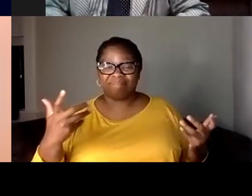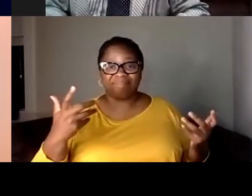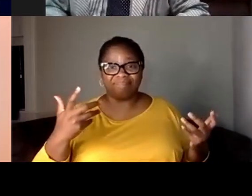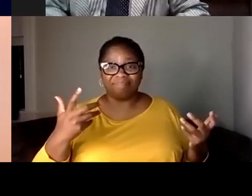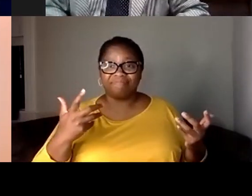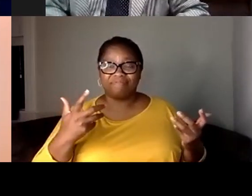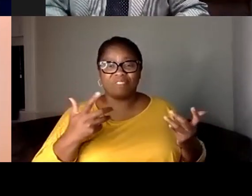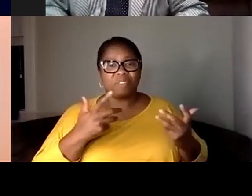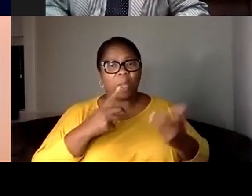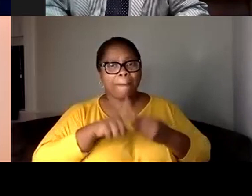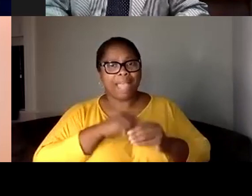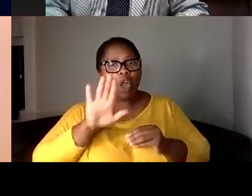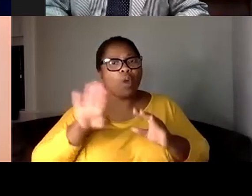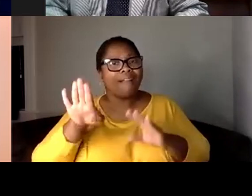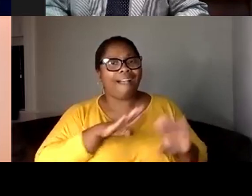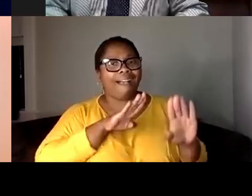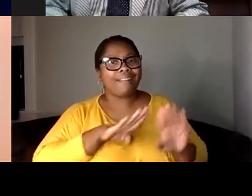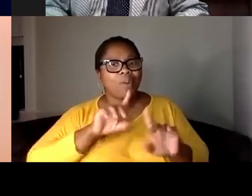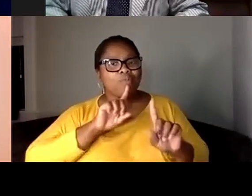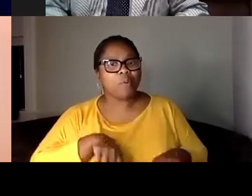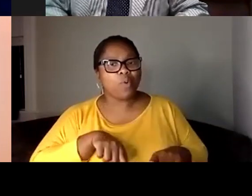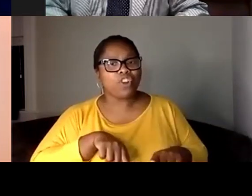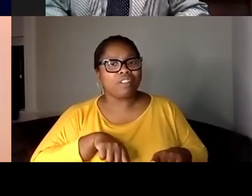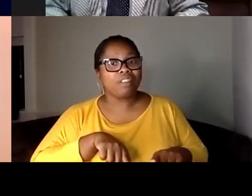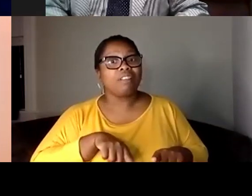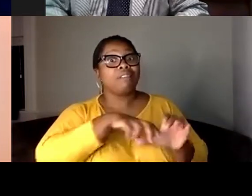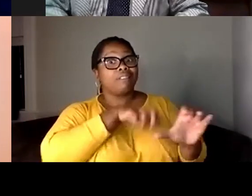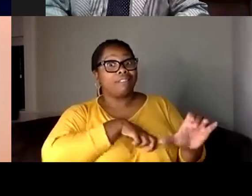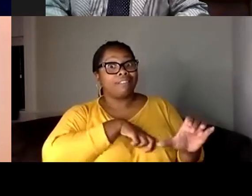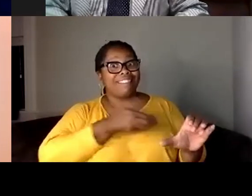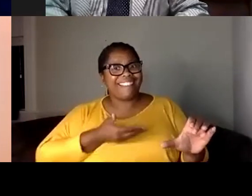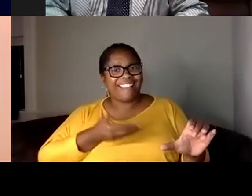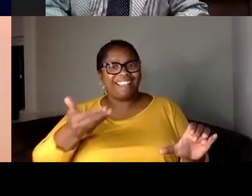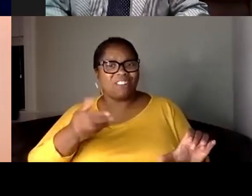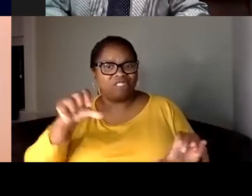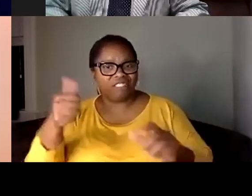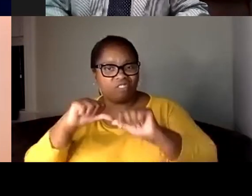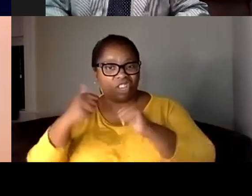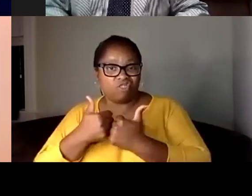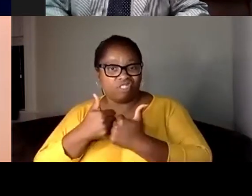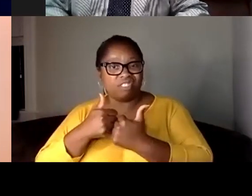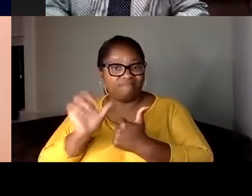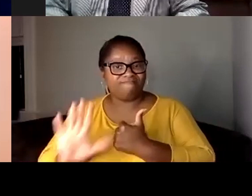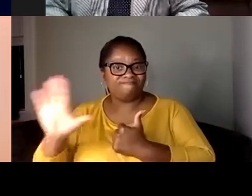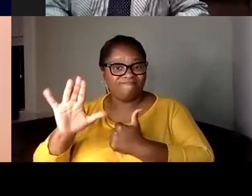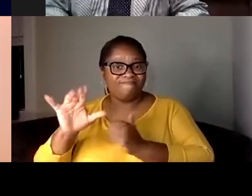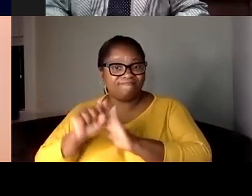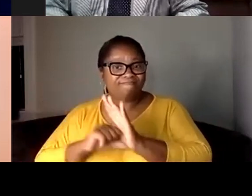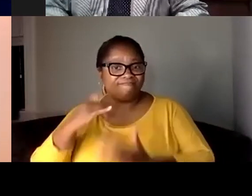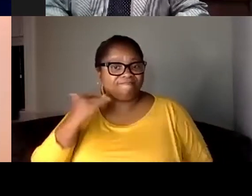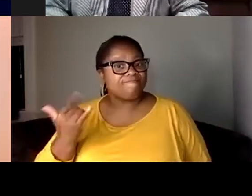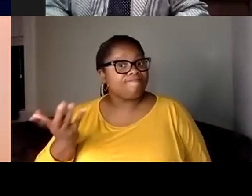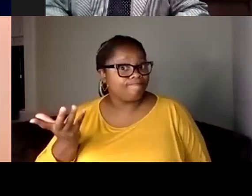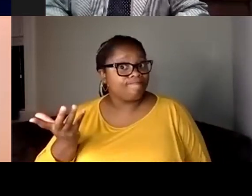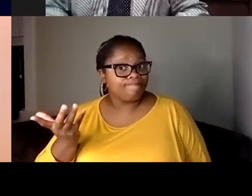conduct report, and you're allowed to be hired by another agency here in the state of California. And far too